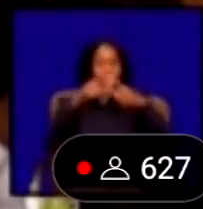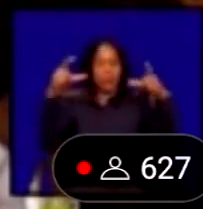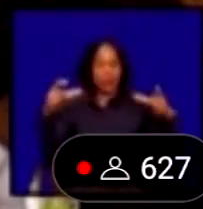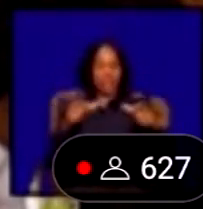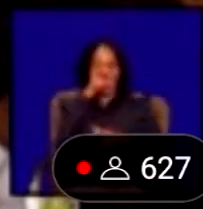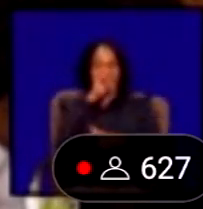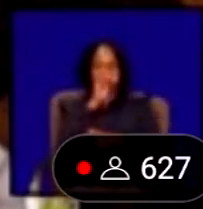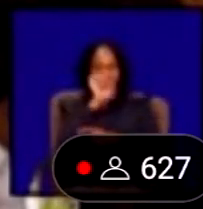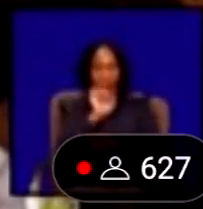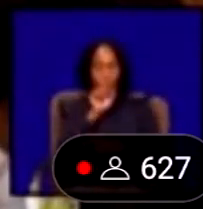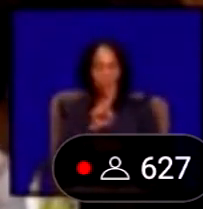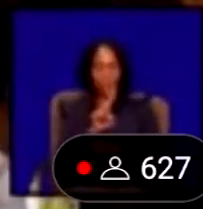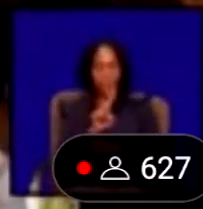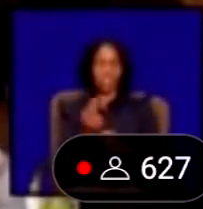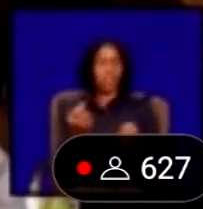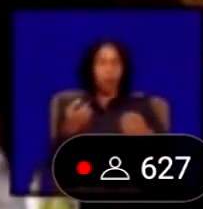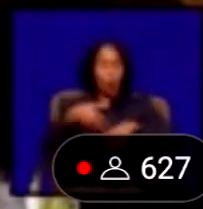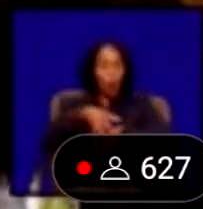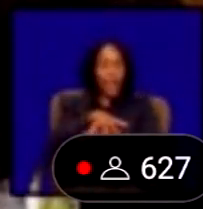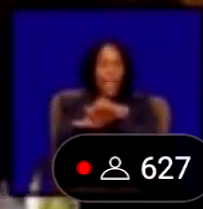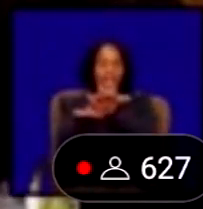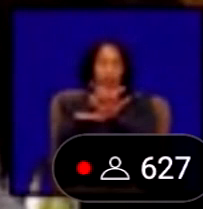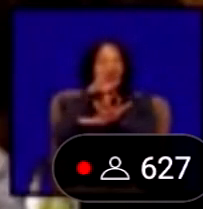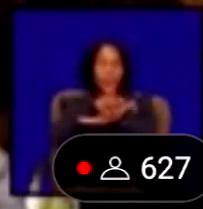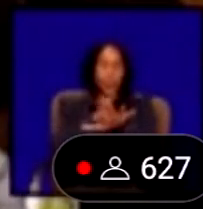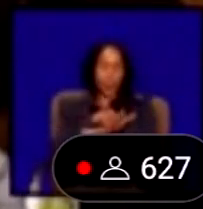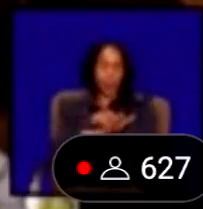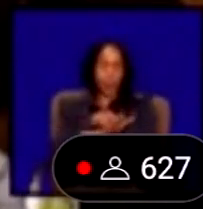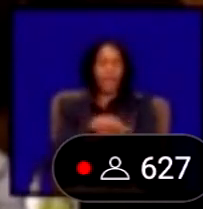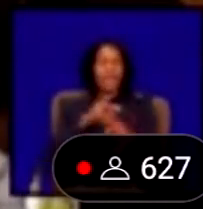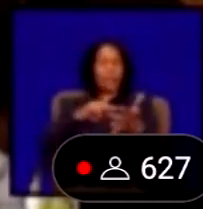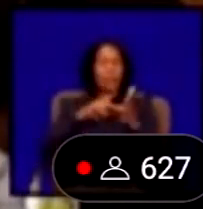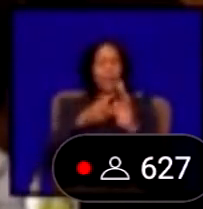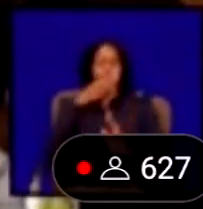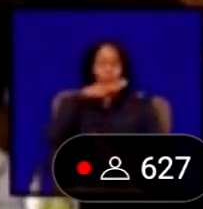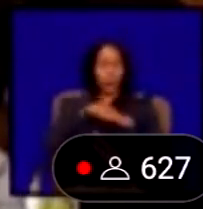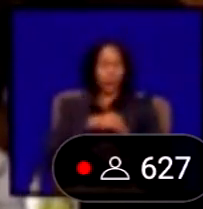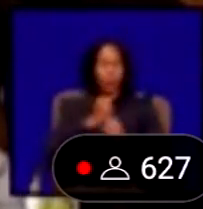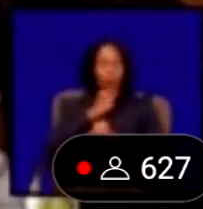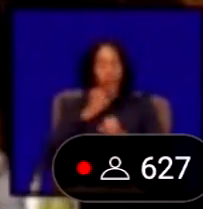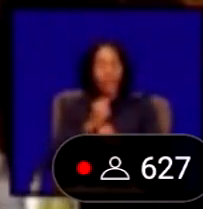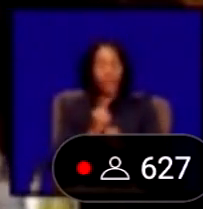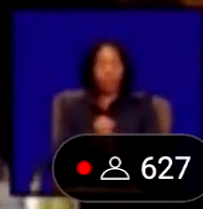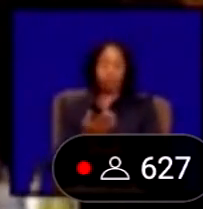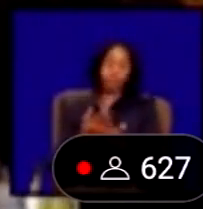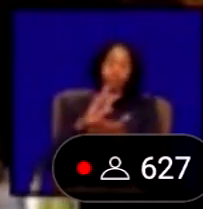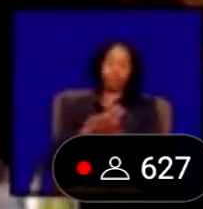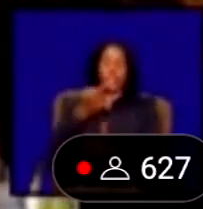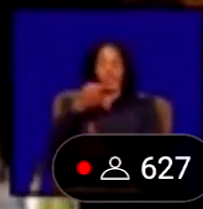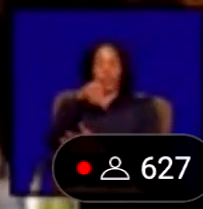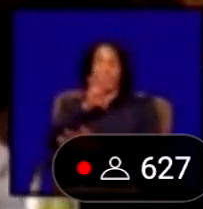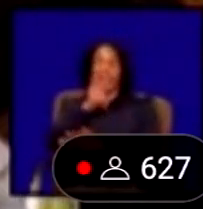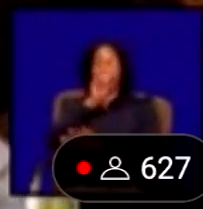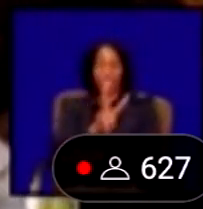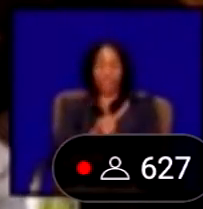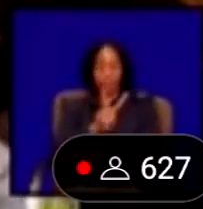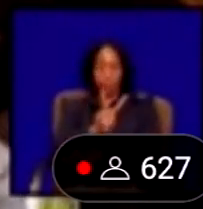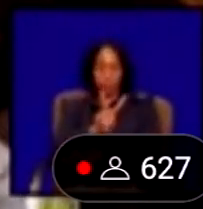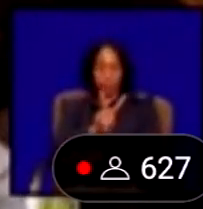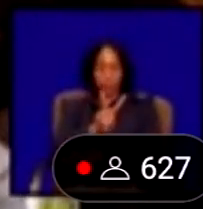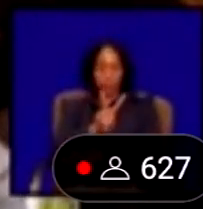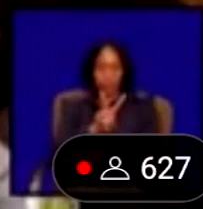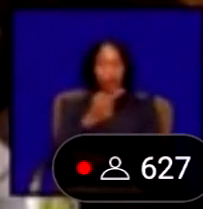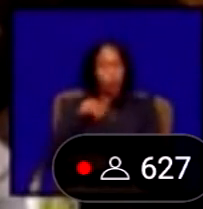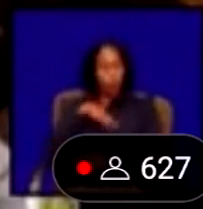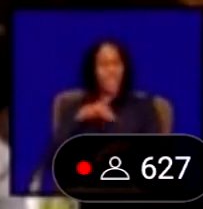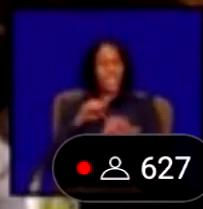coherent, verifiable and funded plan to deal with the scourge of gender-based violence. While we